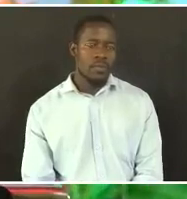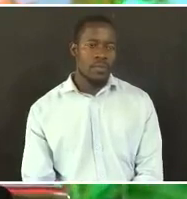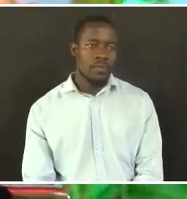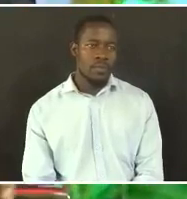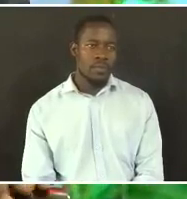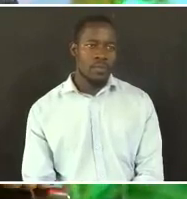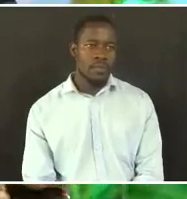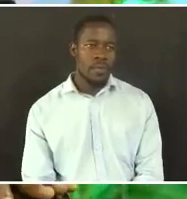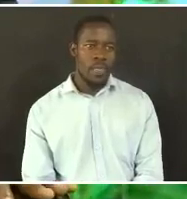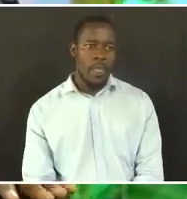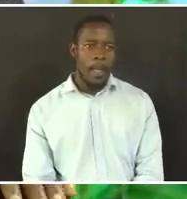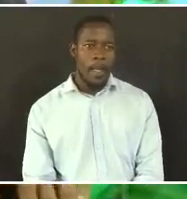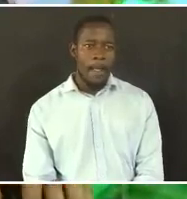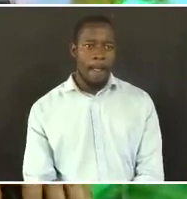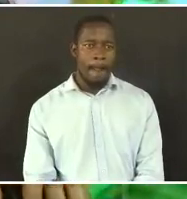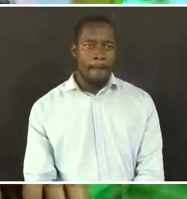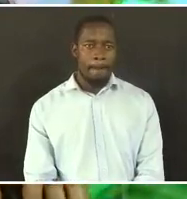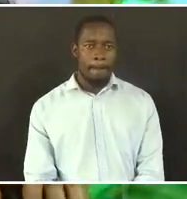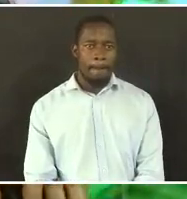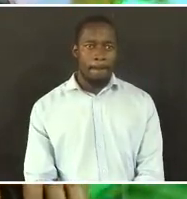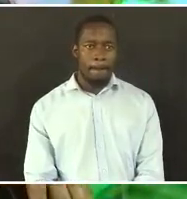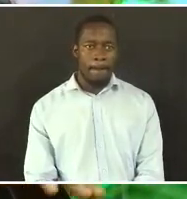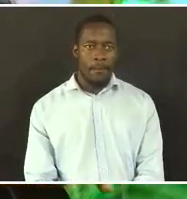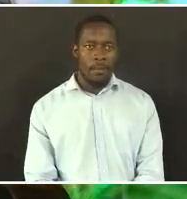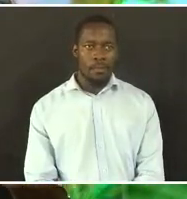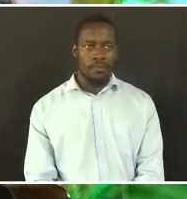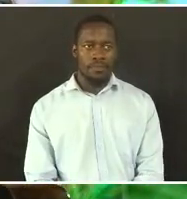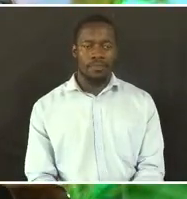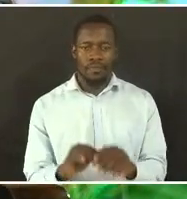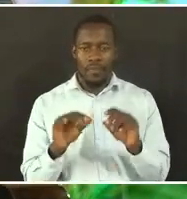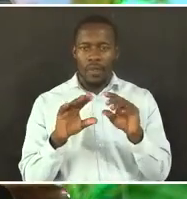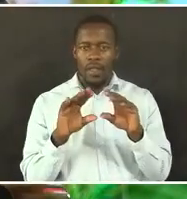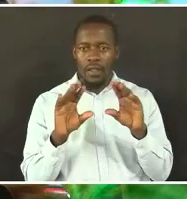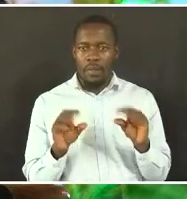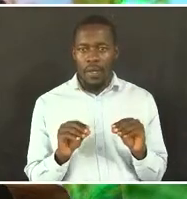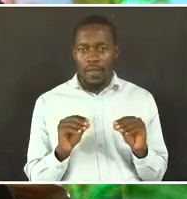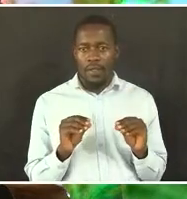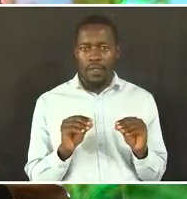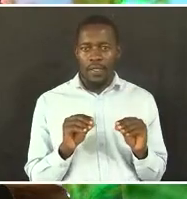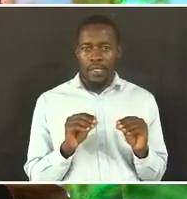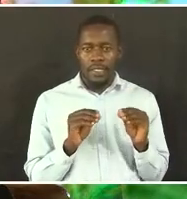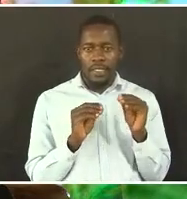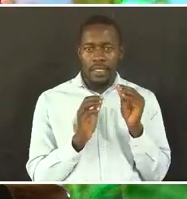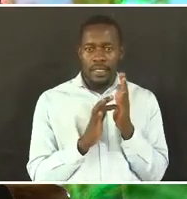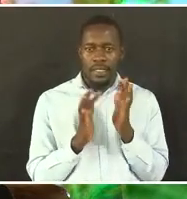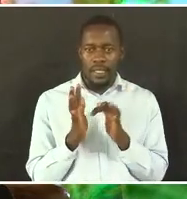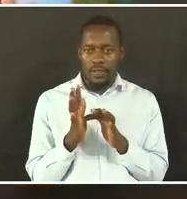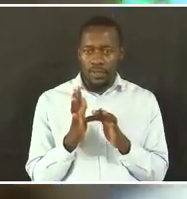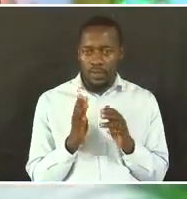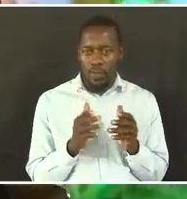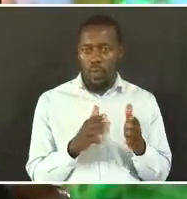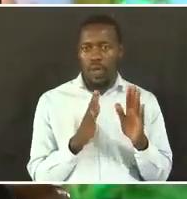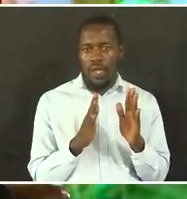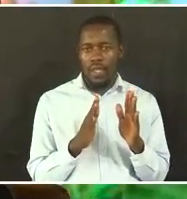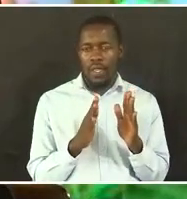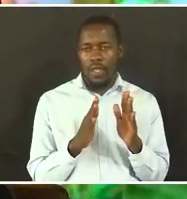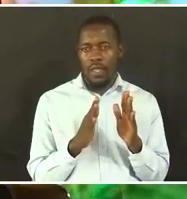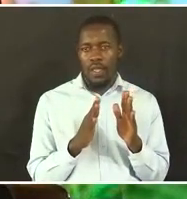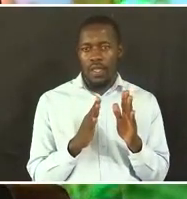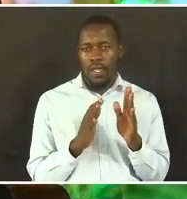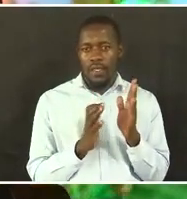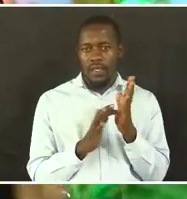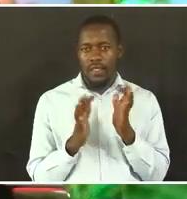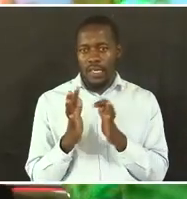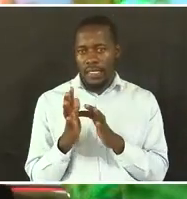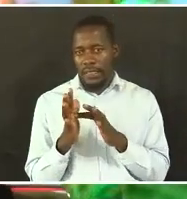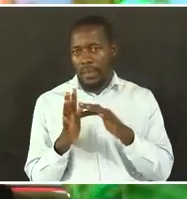Before I respond to that, I just want to remind us that this was Jesus' way. Jesus ministered to